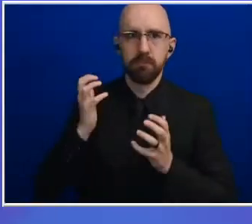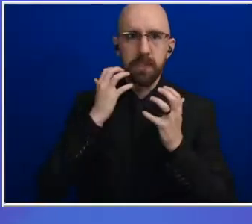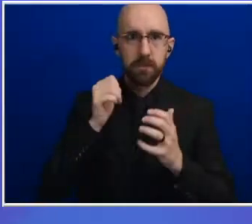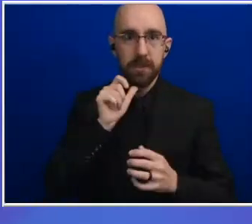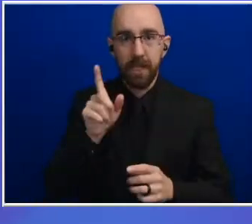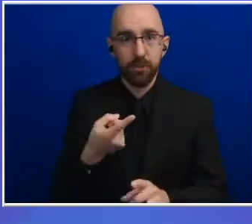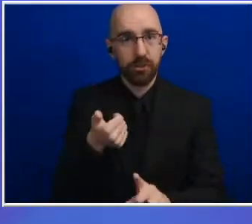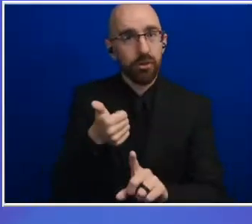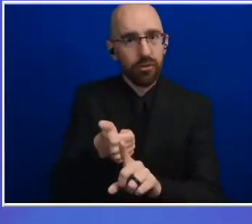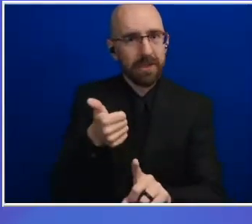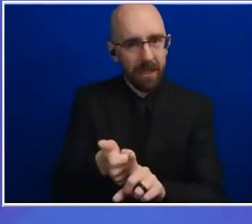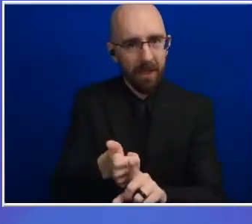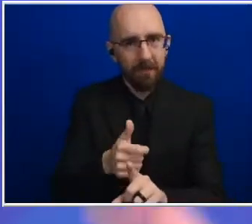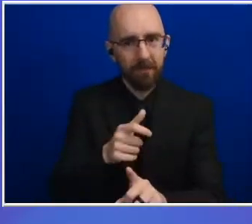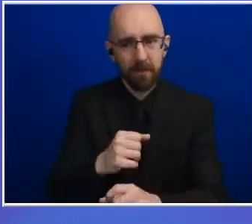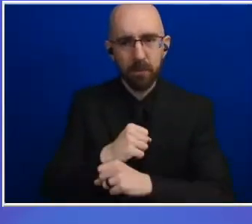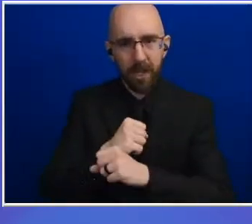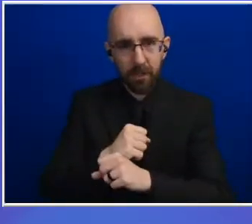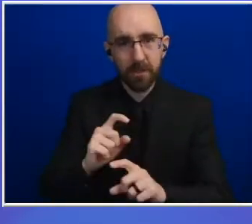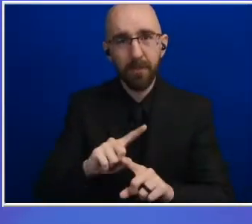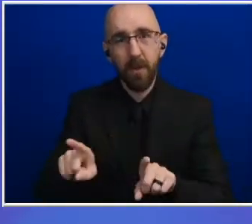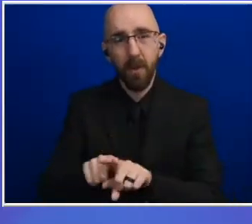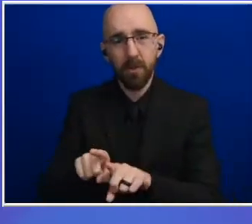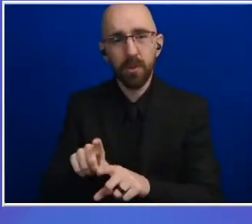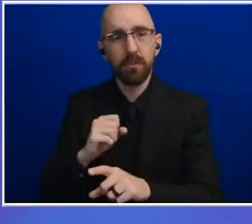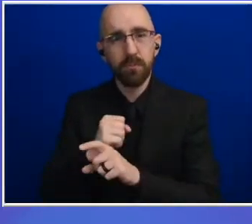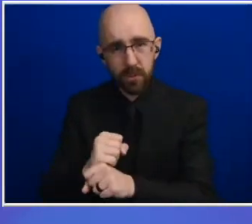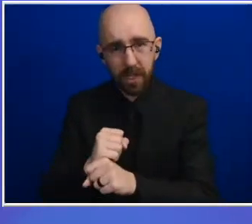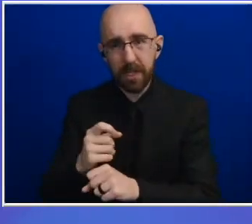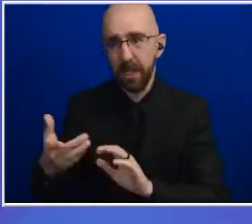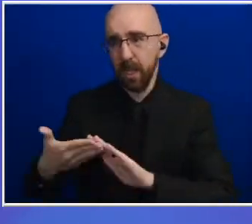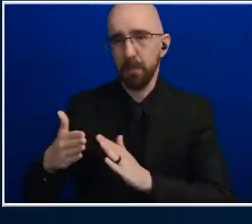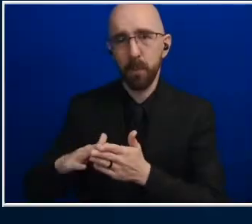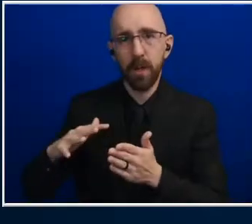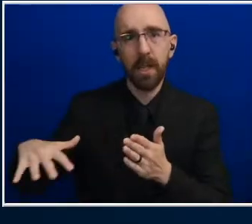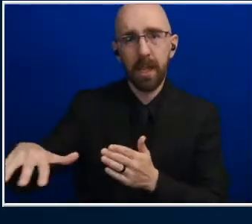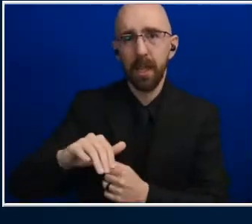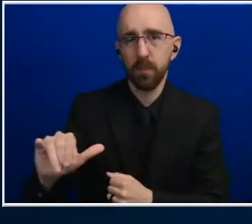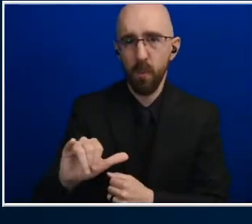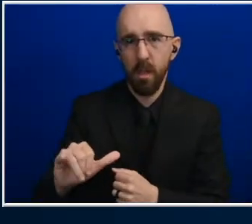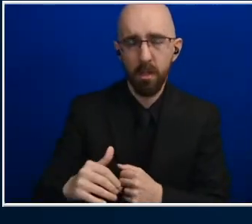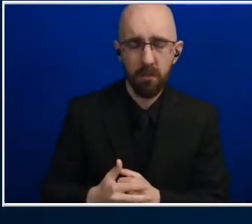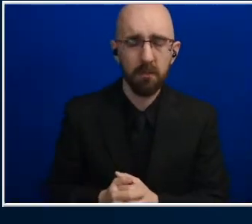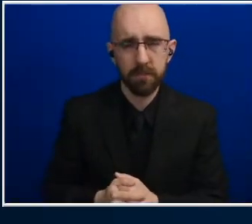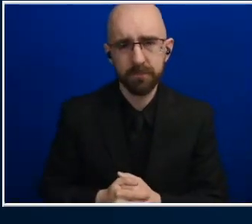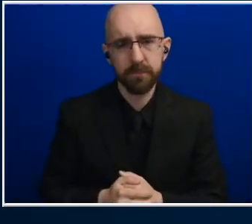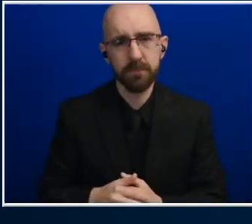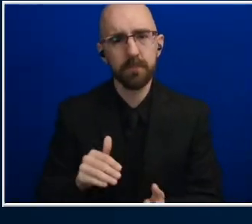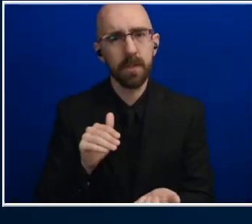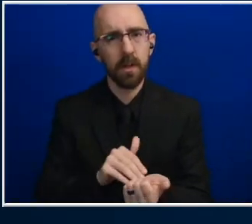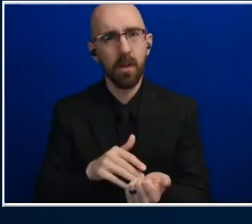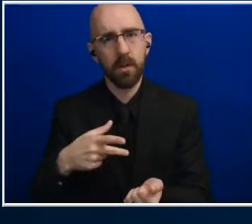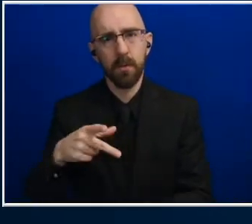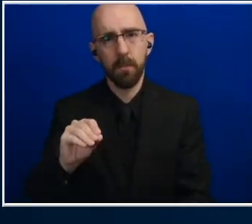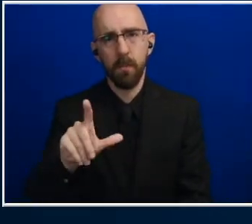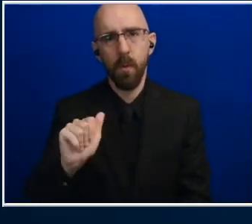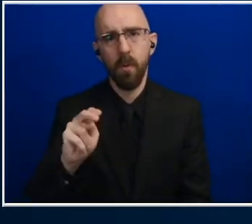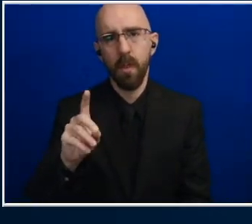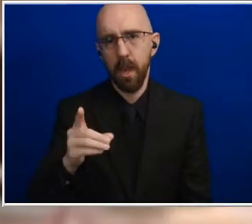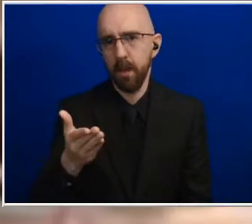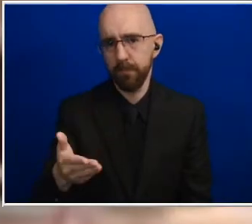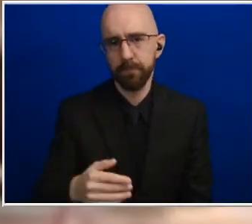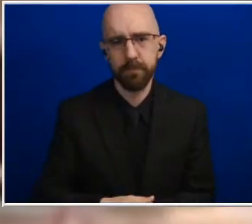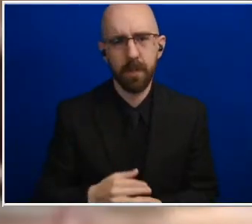getting vaccinated, but it's protecting community members also. And Dr. Poland, final thoughts. 2